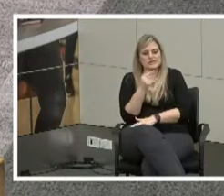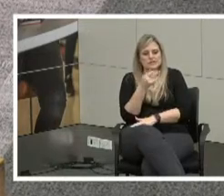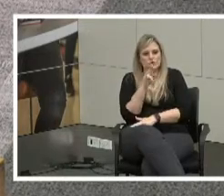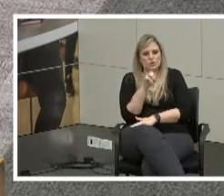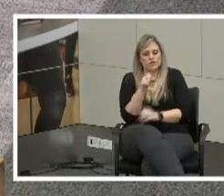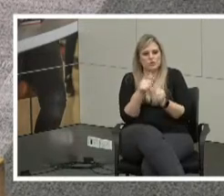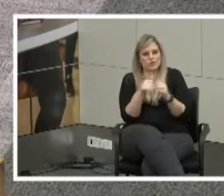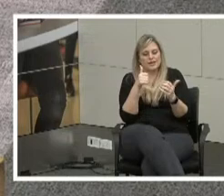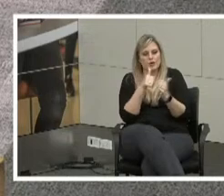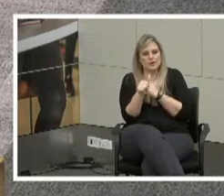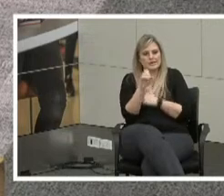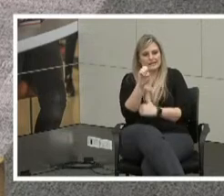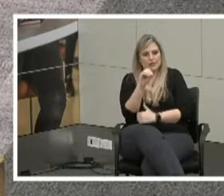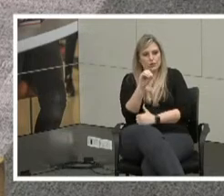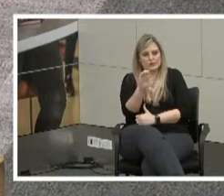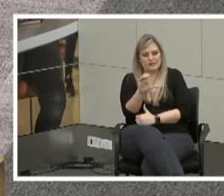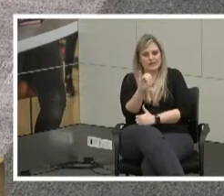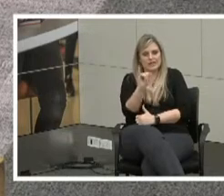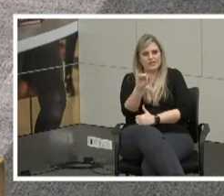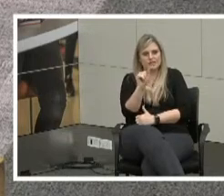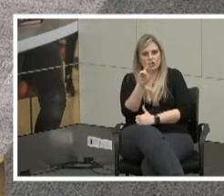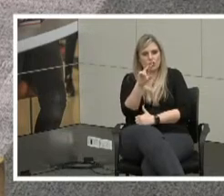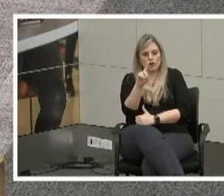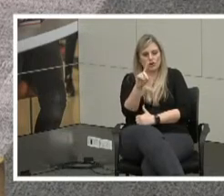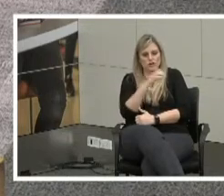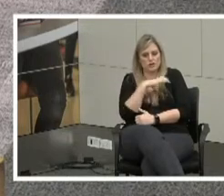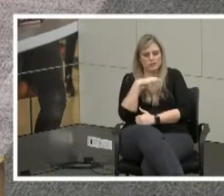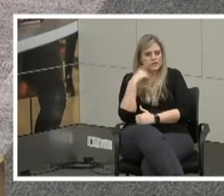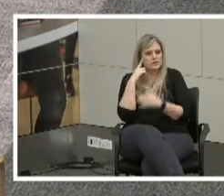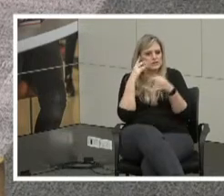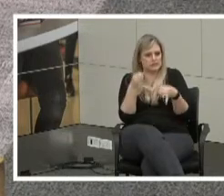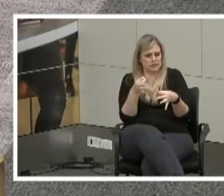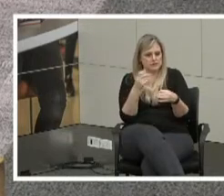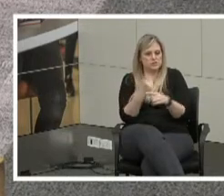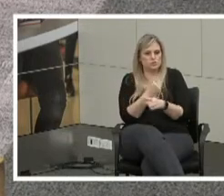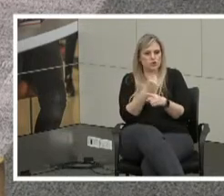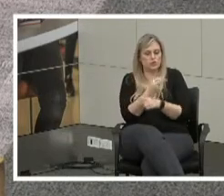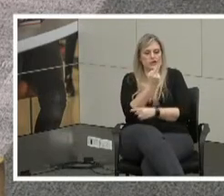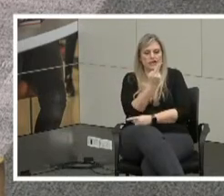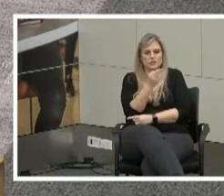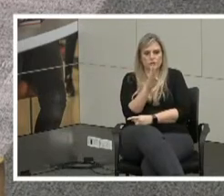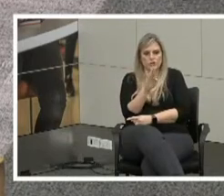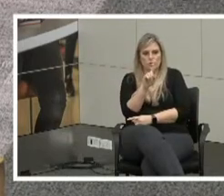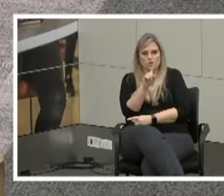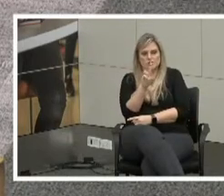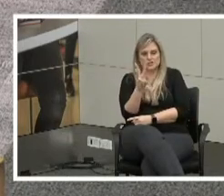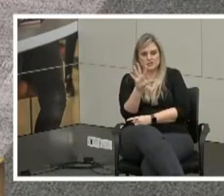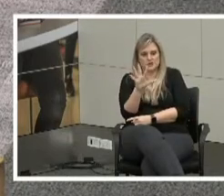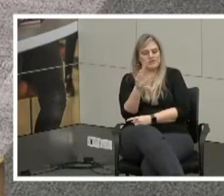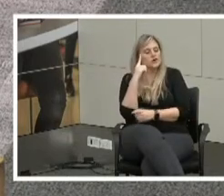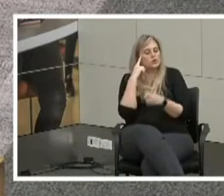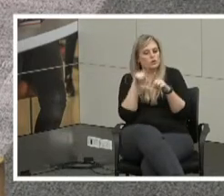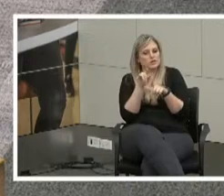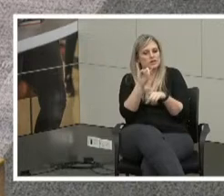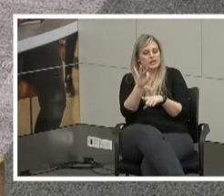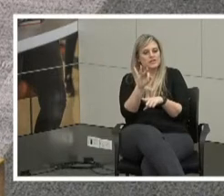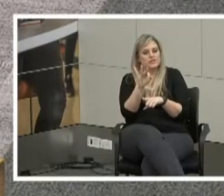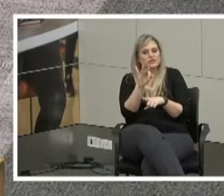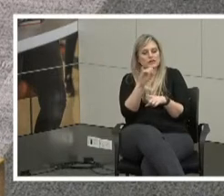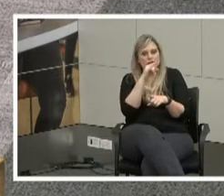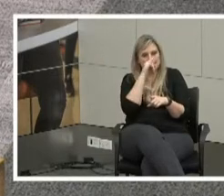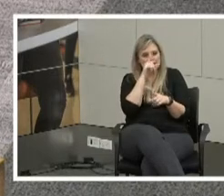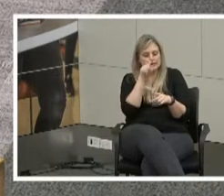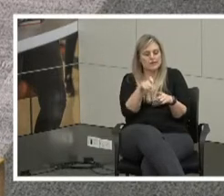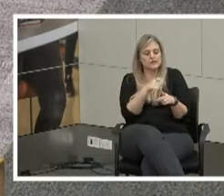passed their eoc's if the art committee determines it to be appropriate HB 165 agrees that if a child needs an individualized